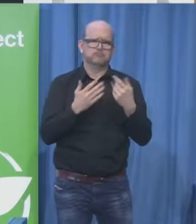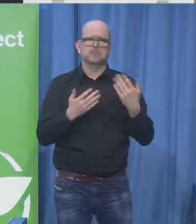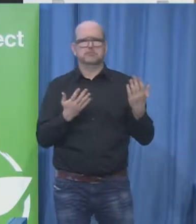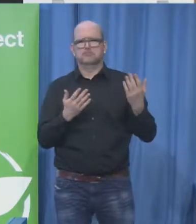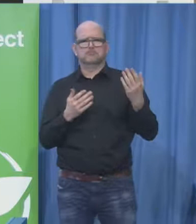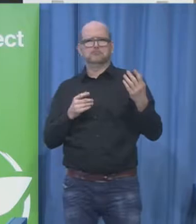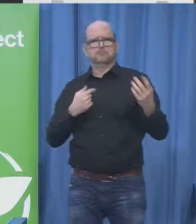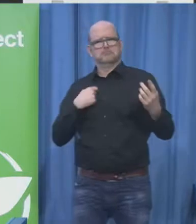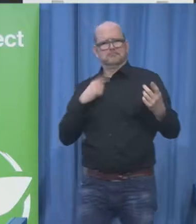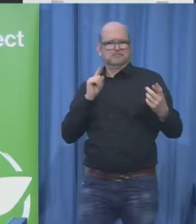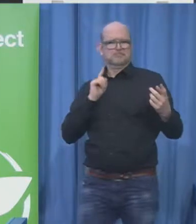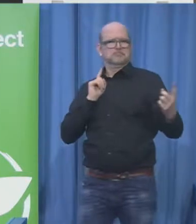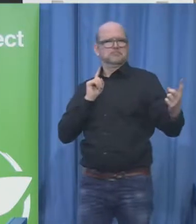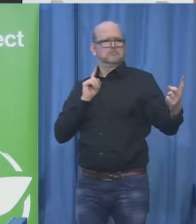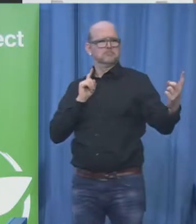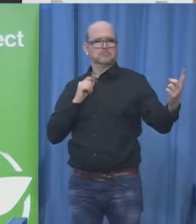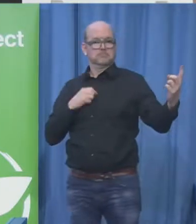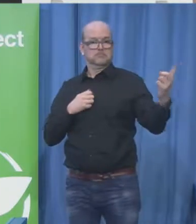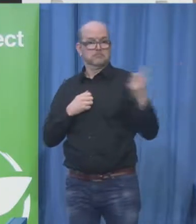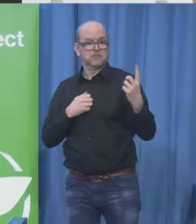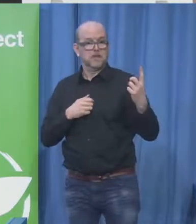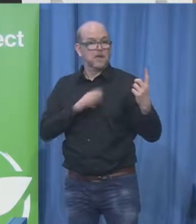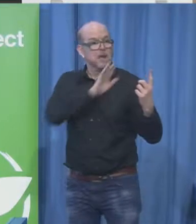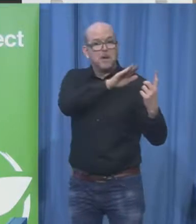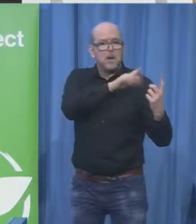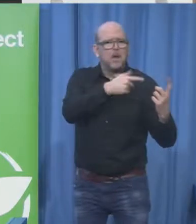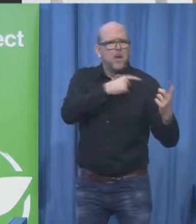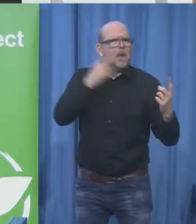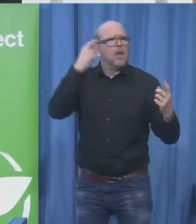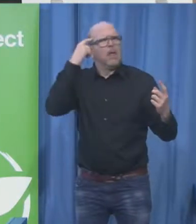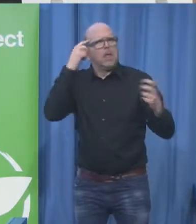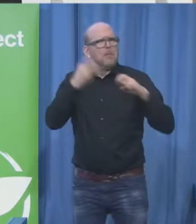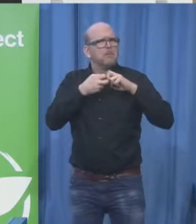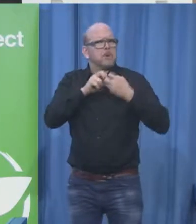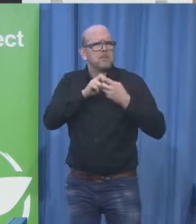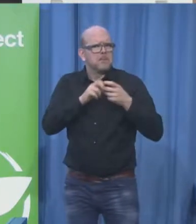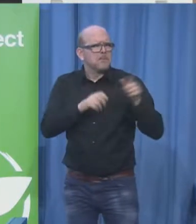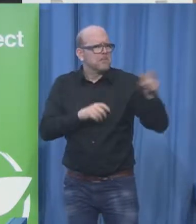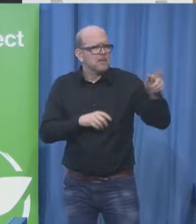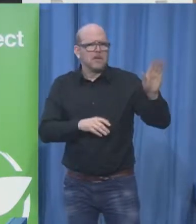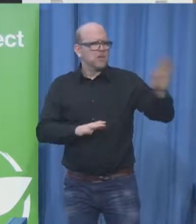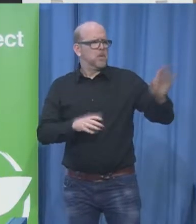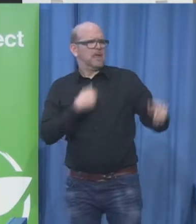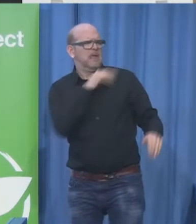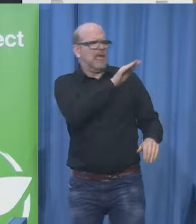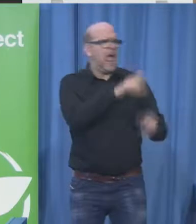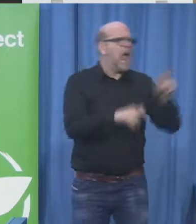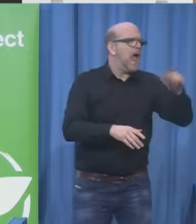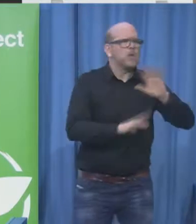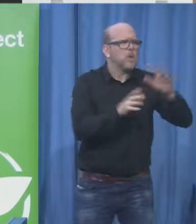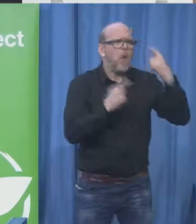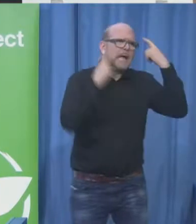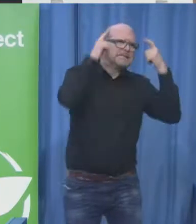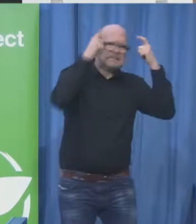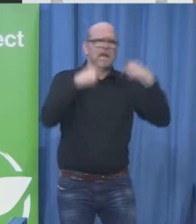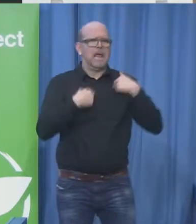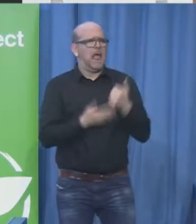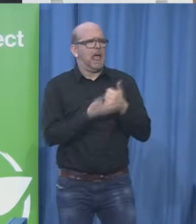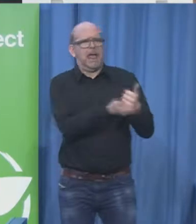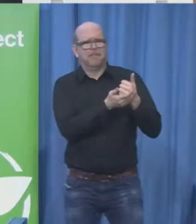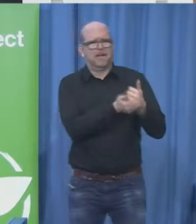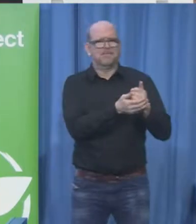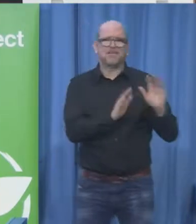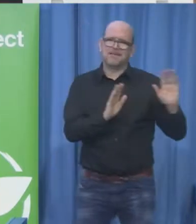saying this from a very, well-intended perspective. And it showed me that although we are doing a lot in this space, which